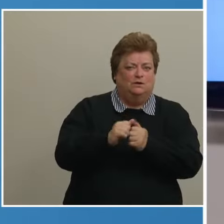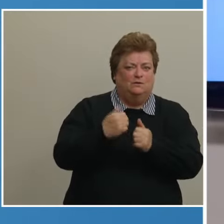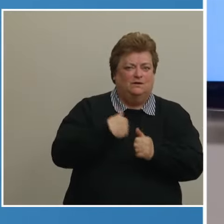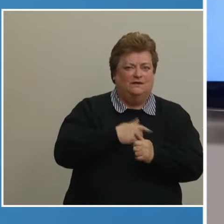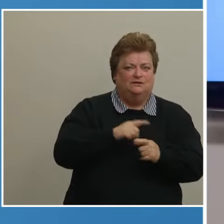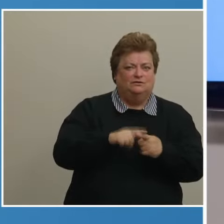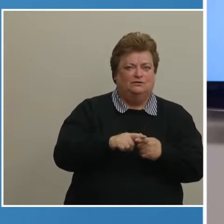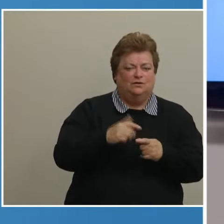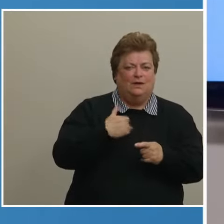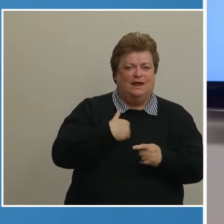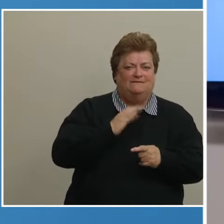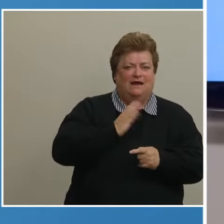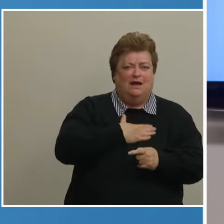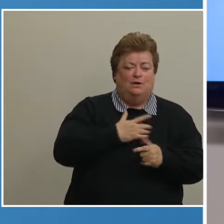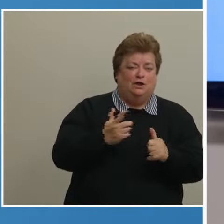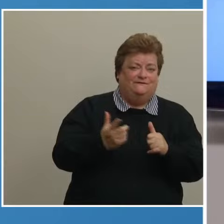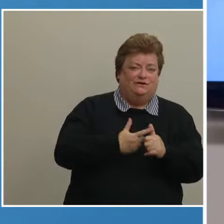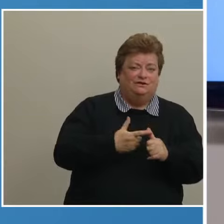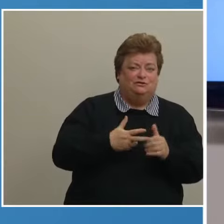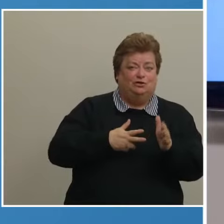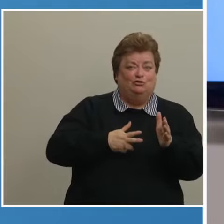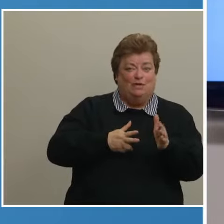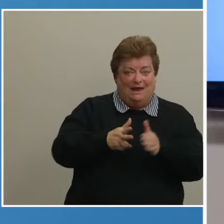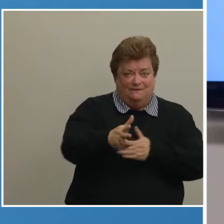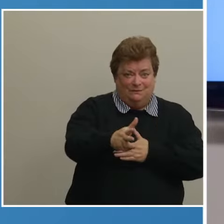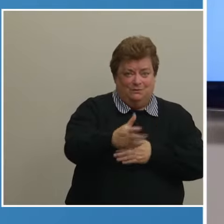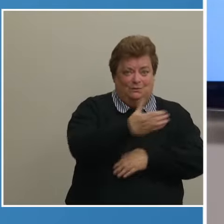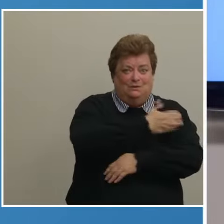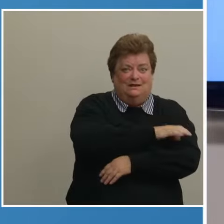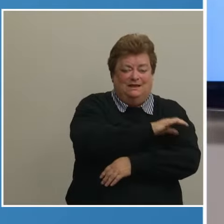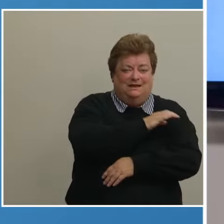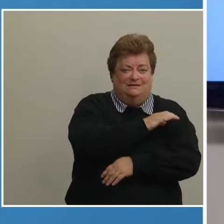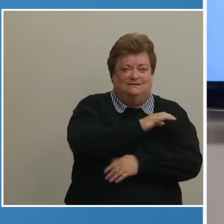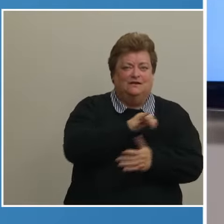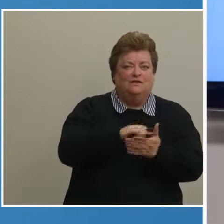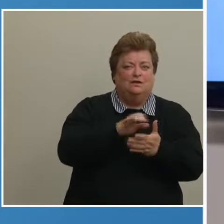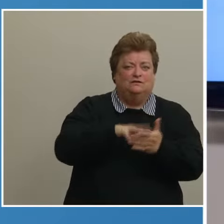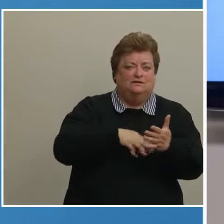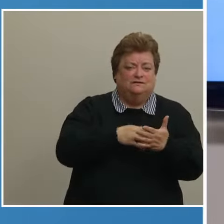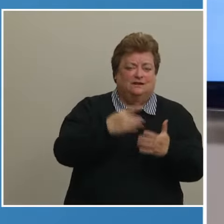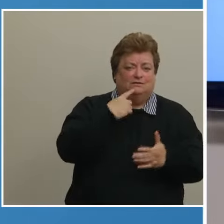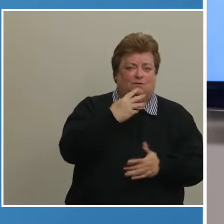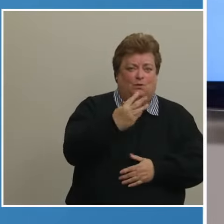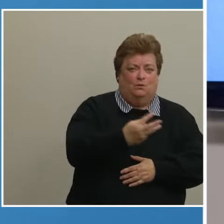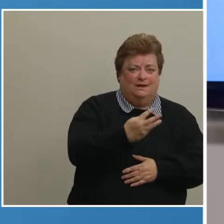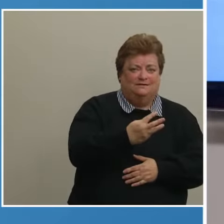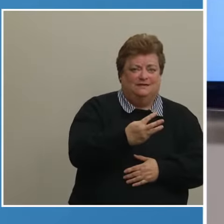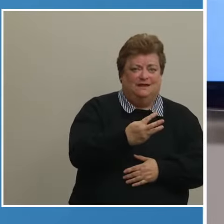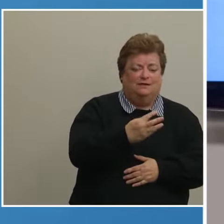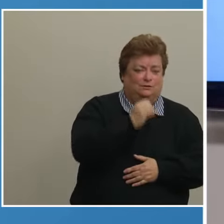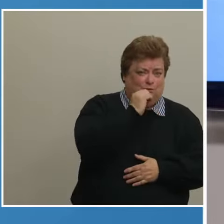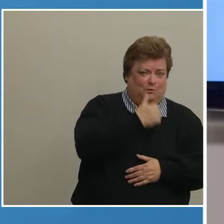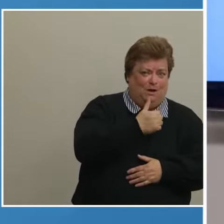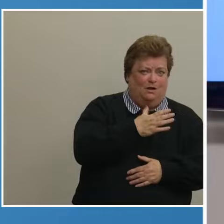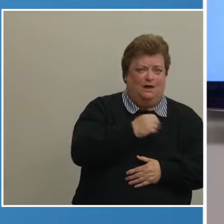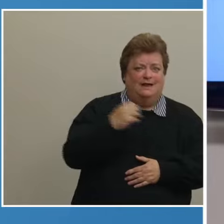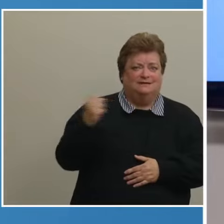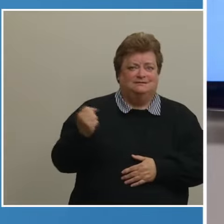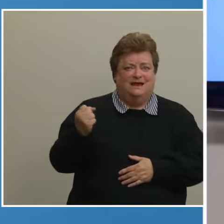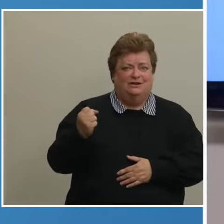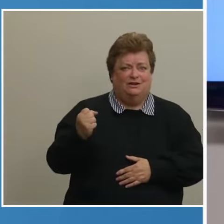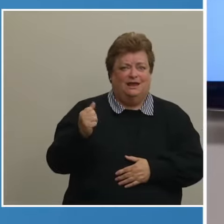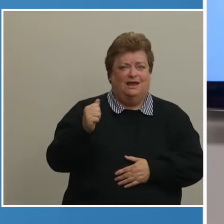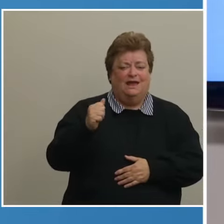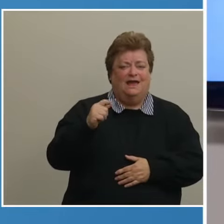to hold our community's first drive-through clinic. Those are scheduled for Wednesday, tomorrow, and